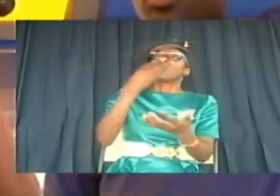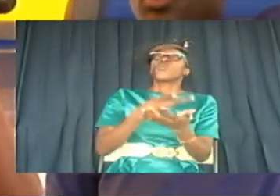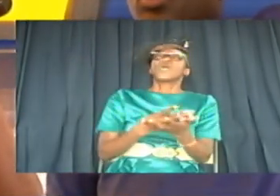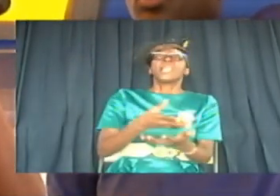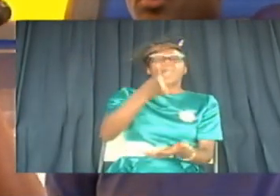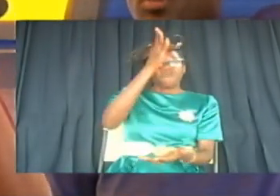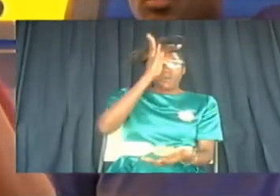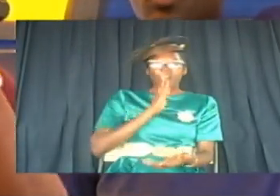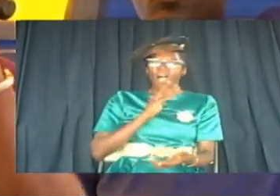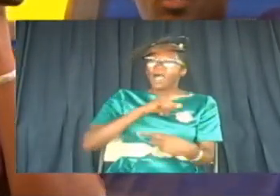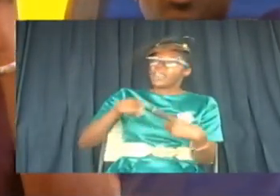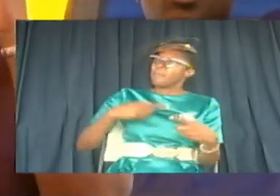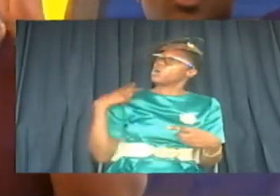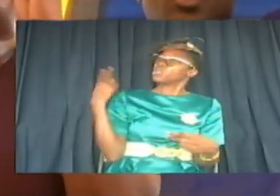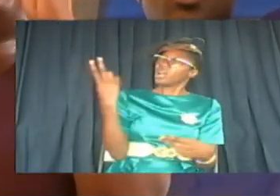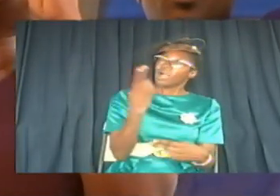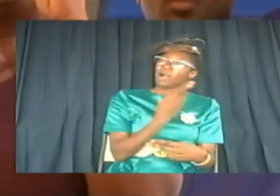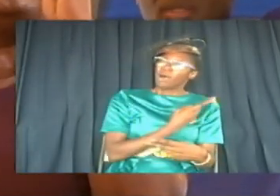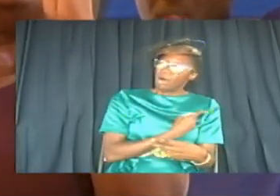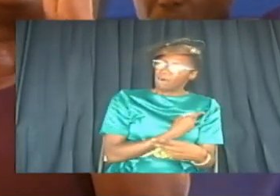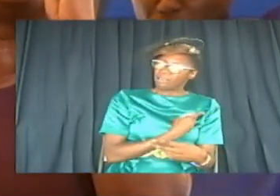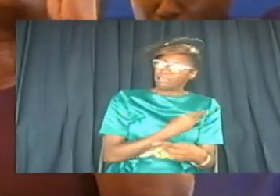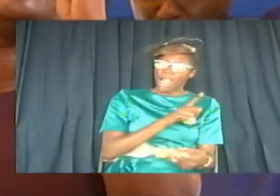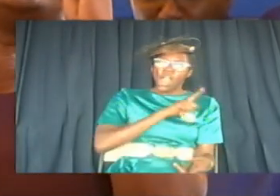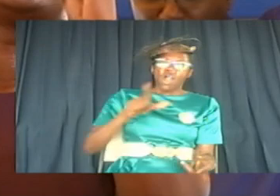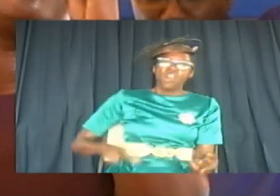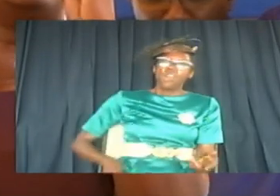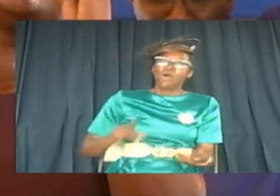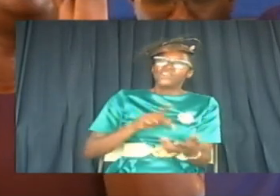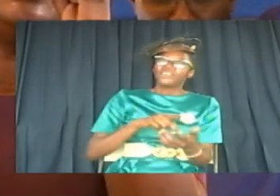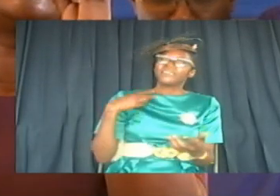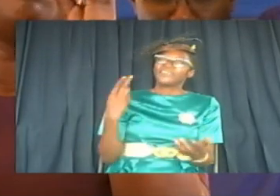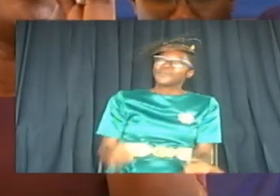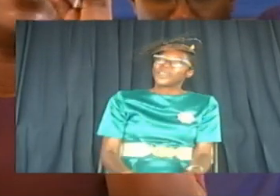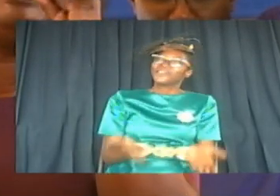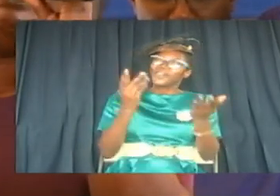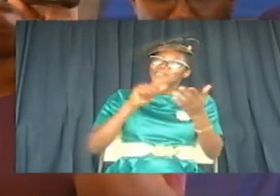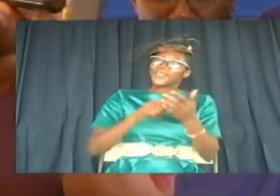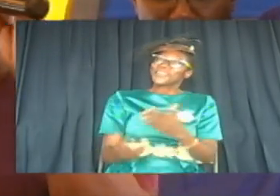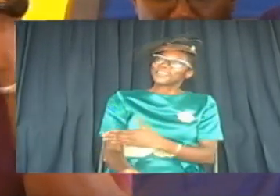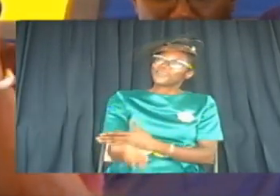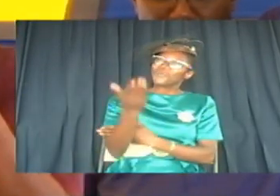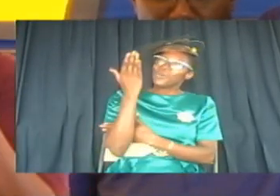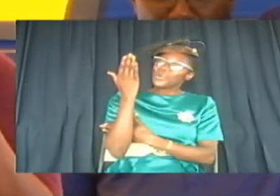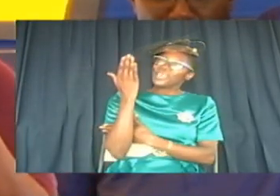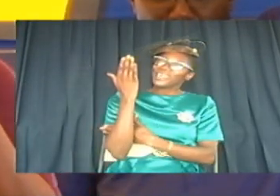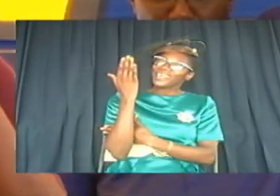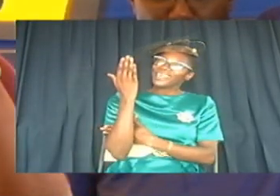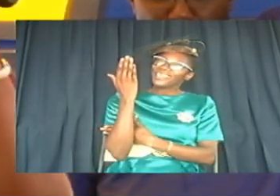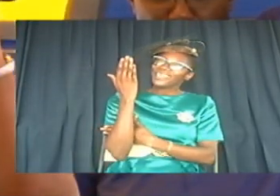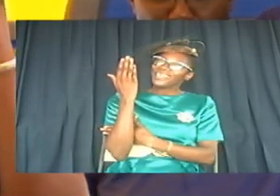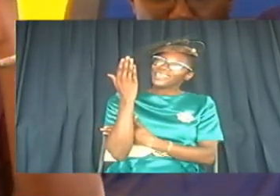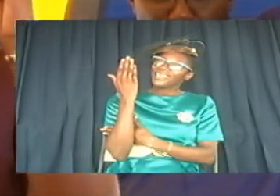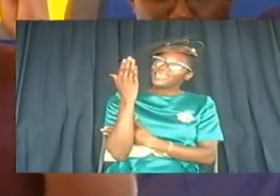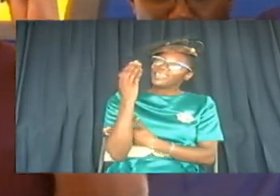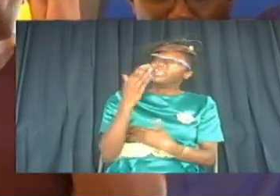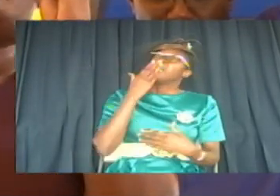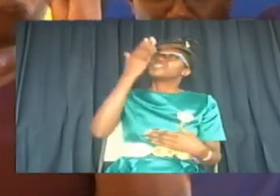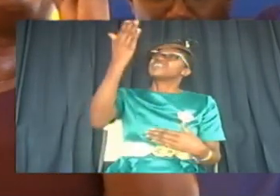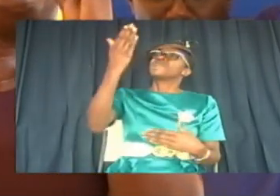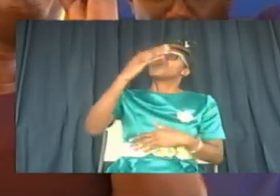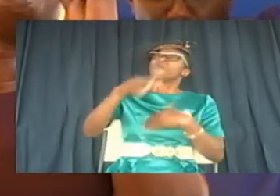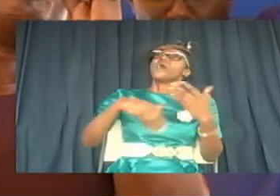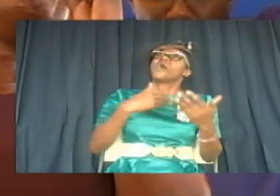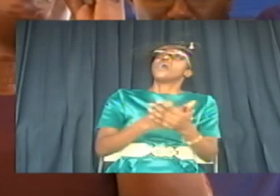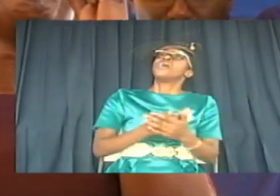God concerning us. Lord Jesus, we exalt you this morning. We give you all the